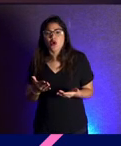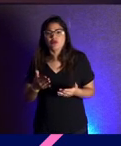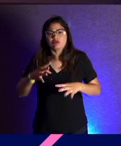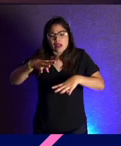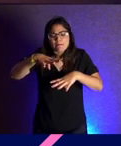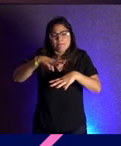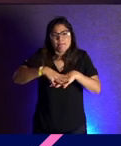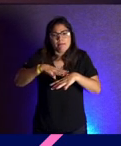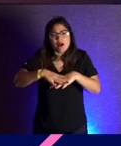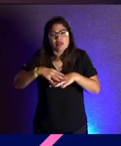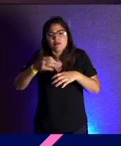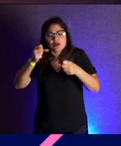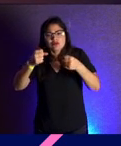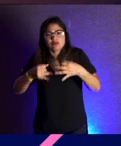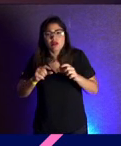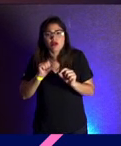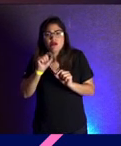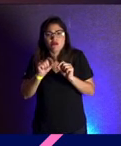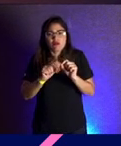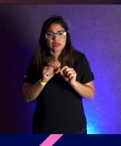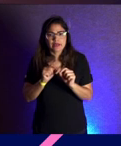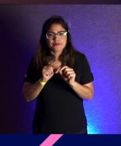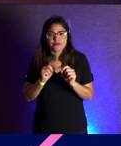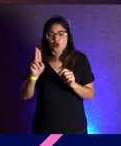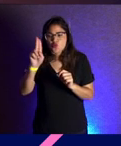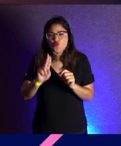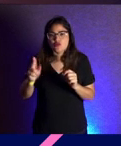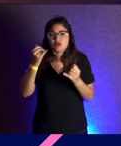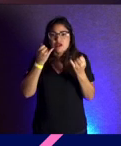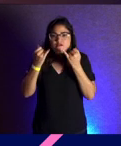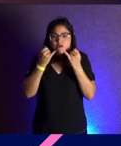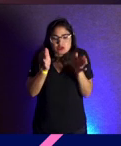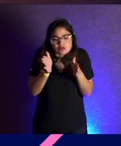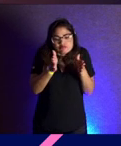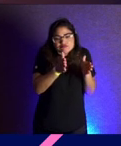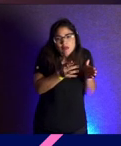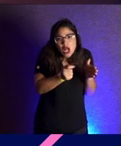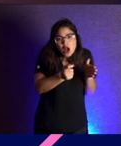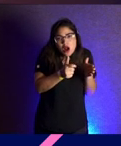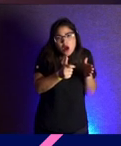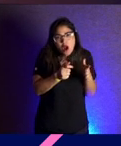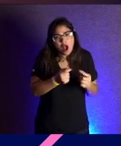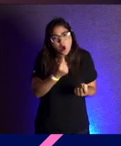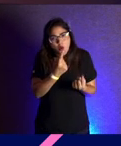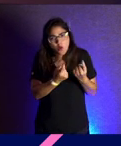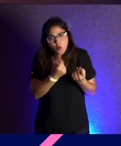the data. But for our purposes today, this is the story. We see that there's a